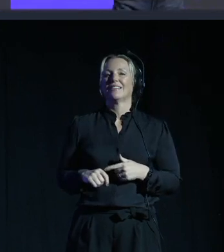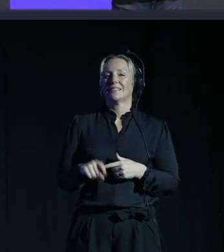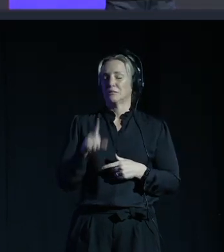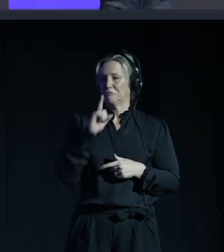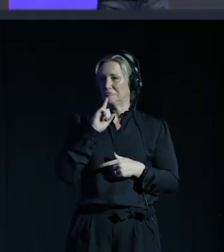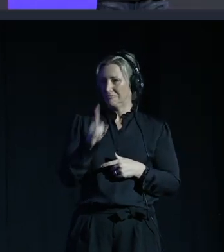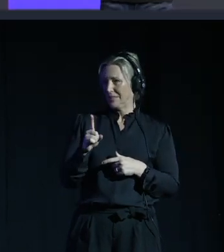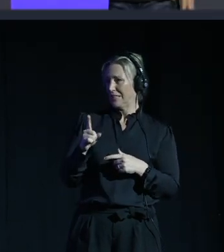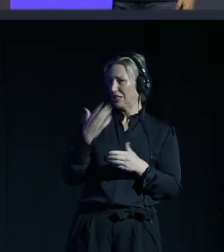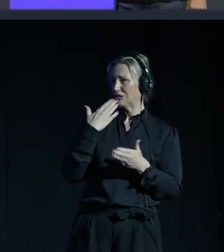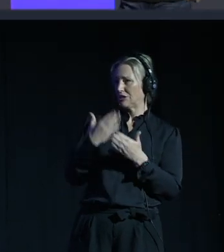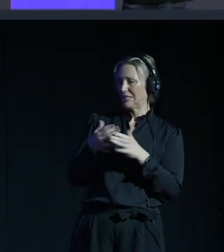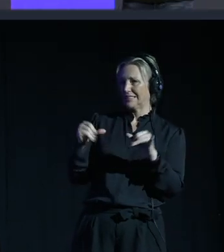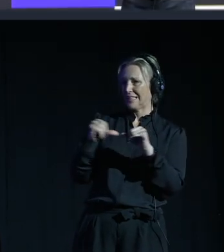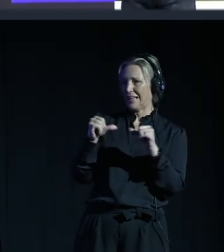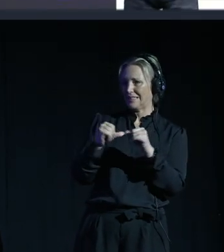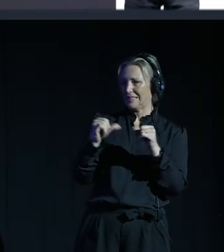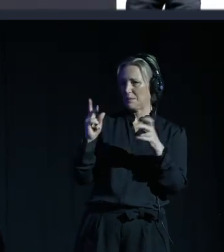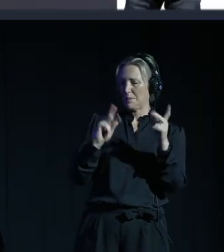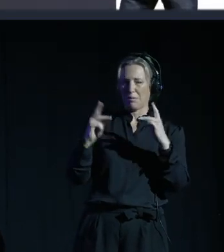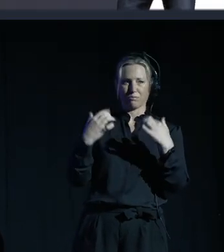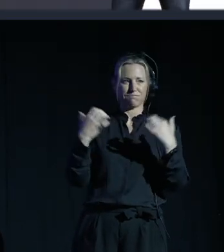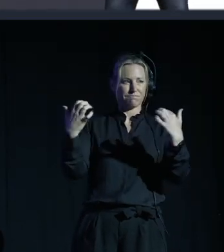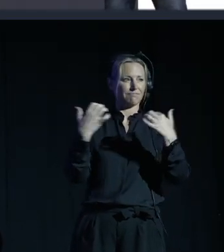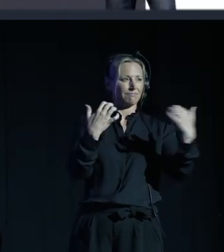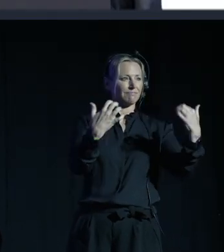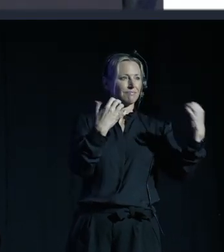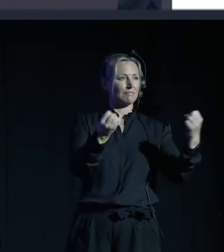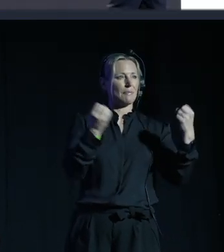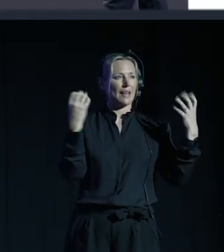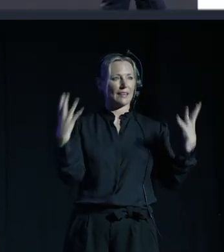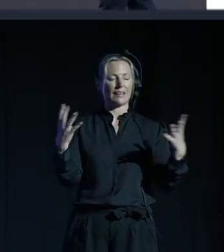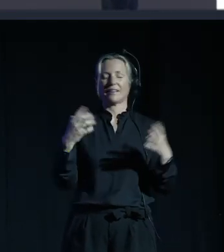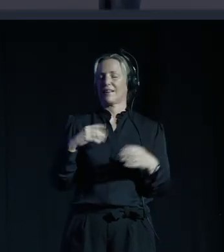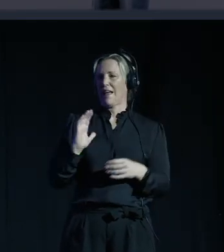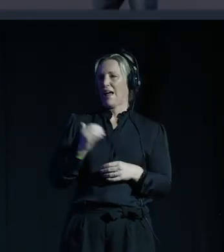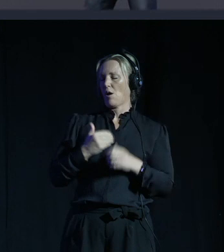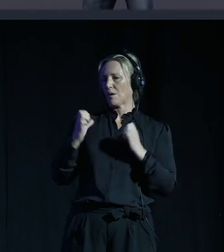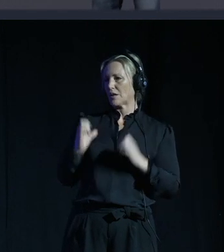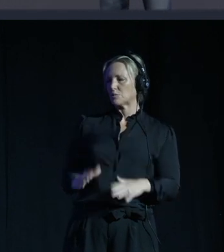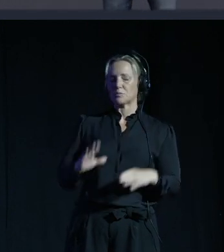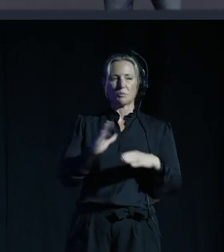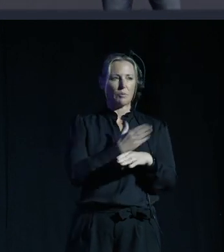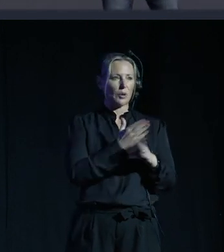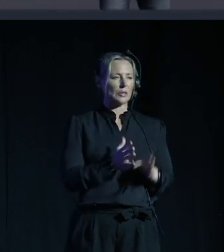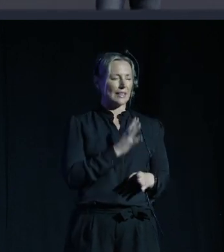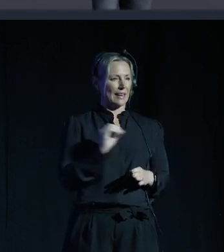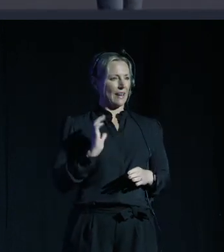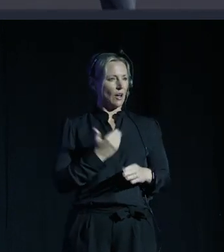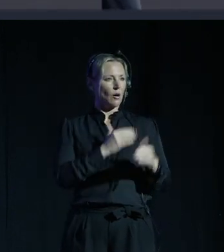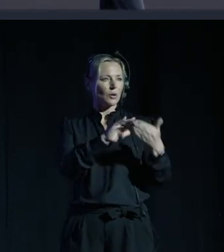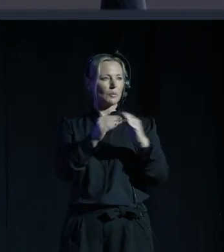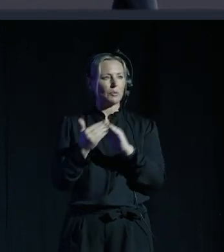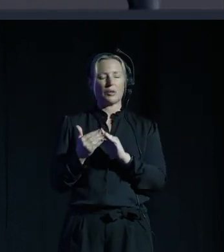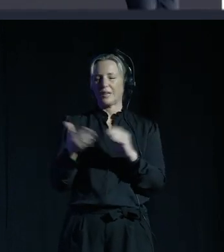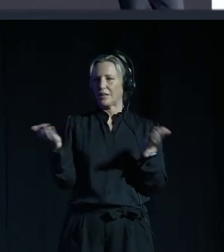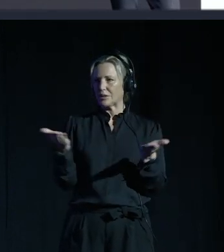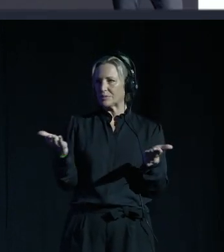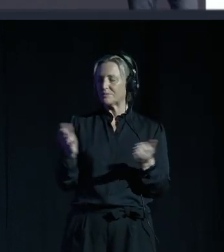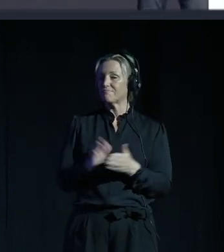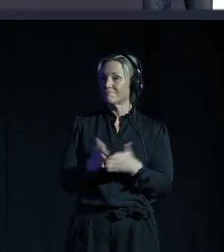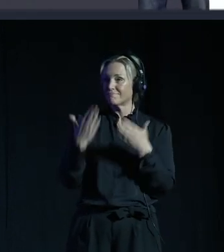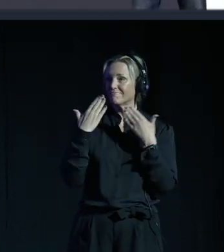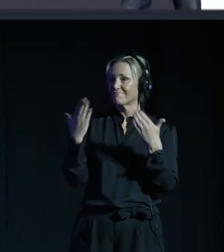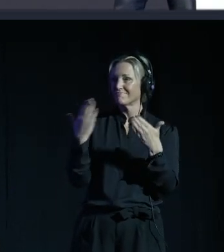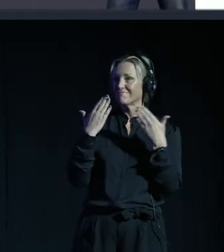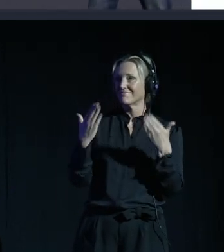impressive sized group of our customers, our partners, and of course, our community. So thank you.